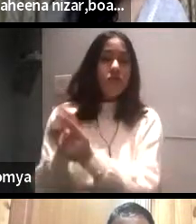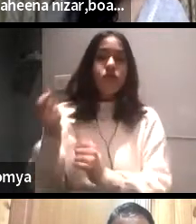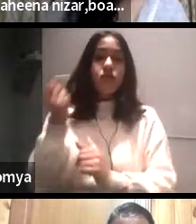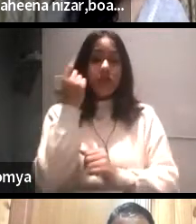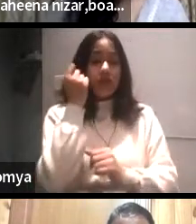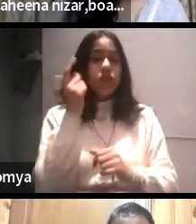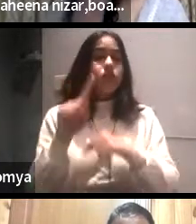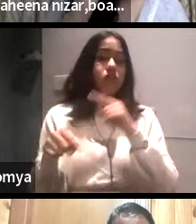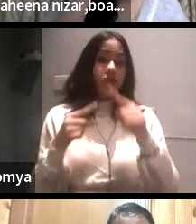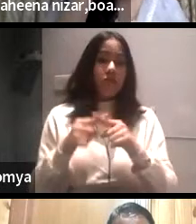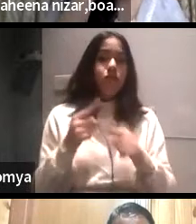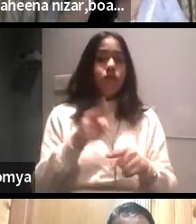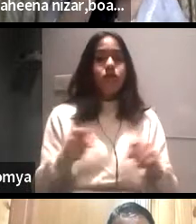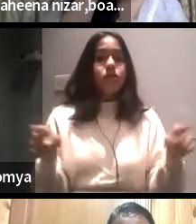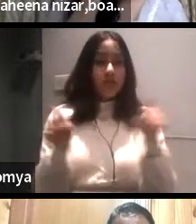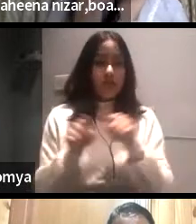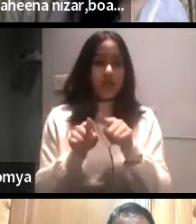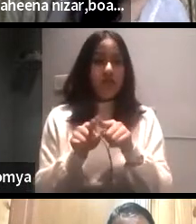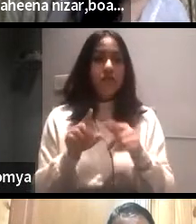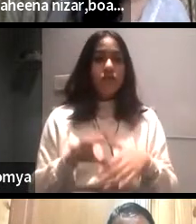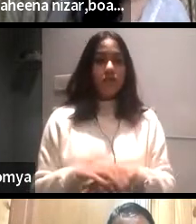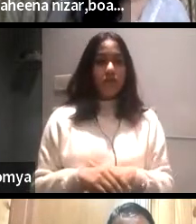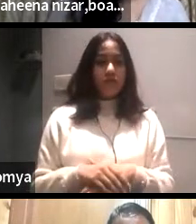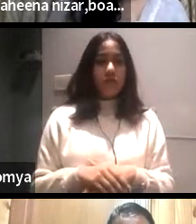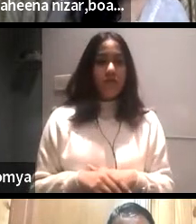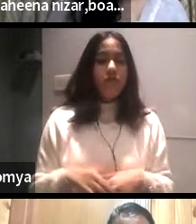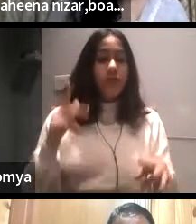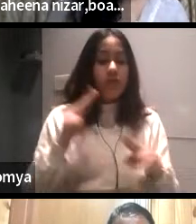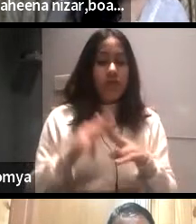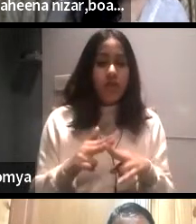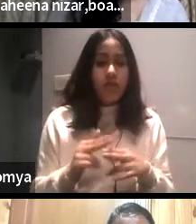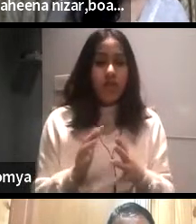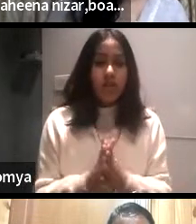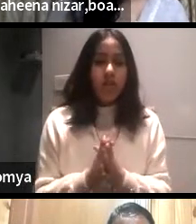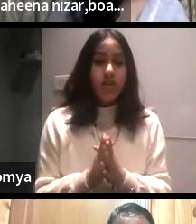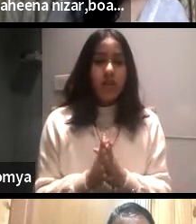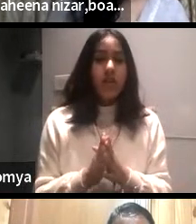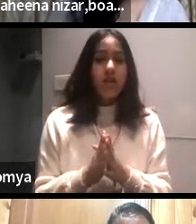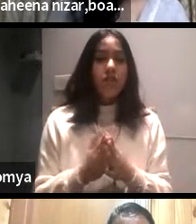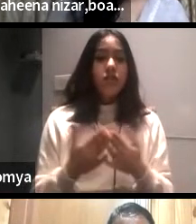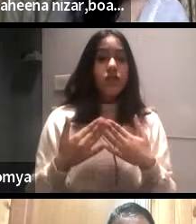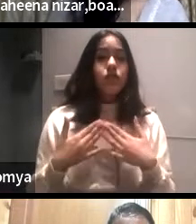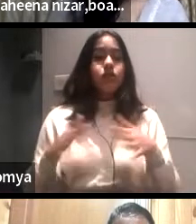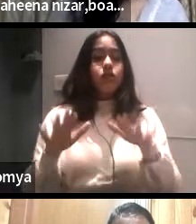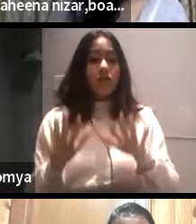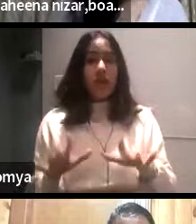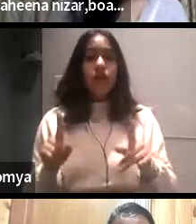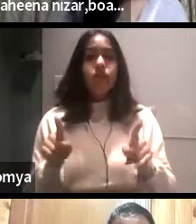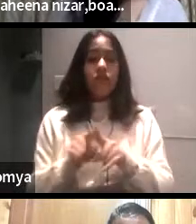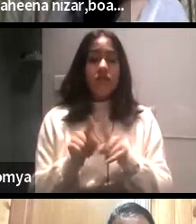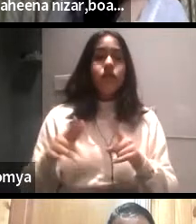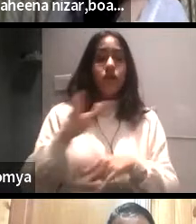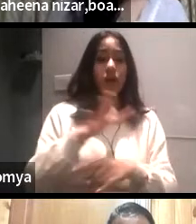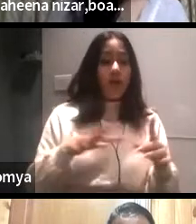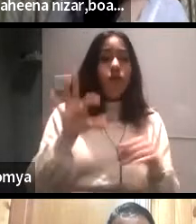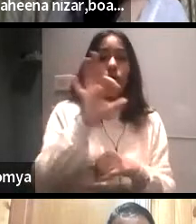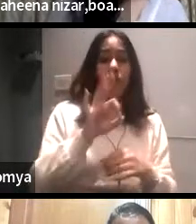the reasons for that. I think there needs to be a balance between working from home and office